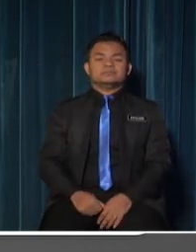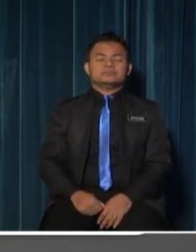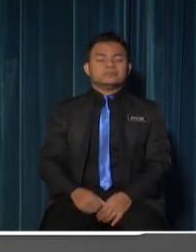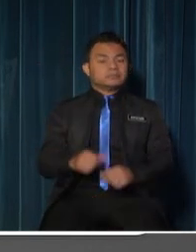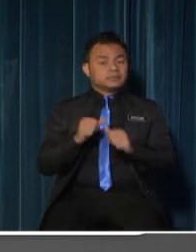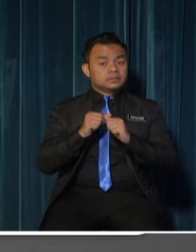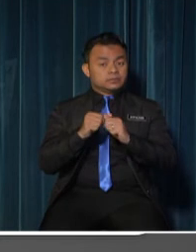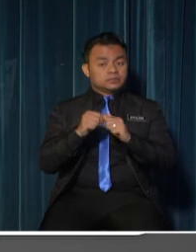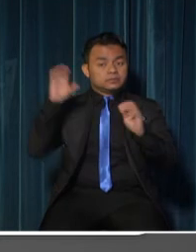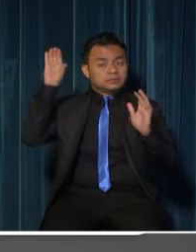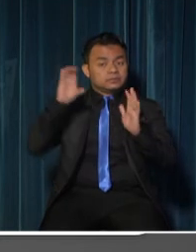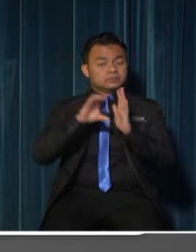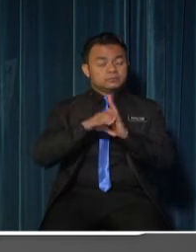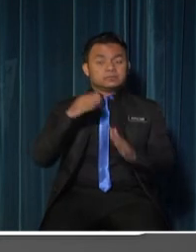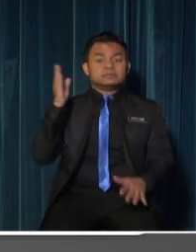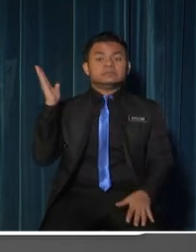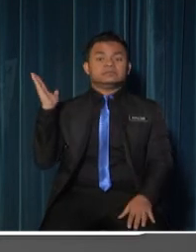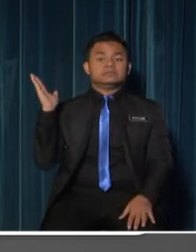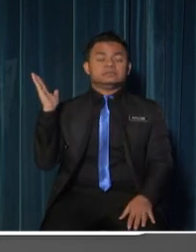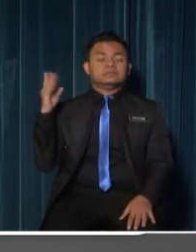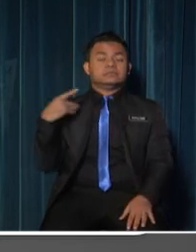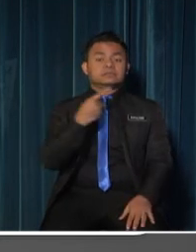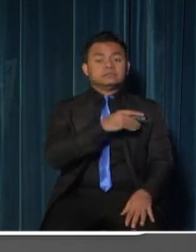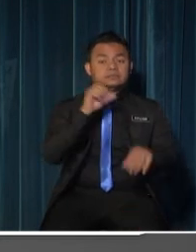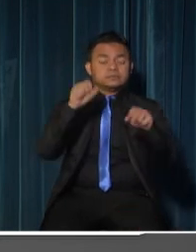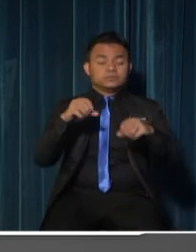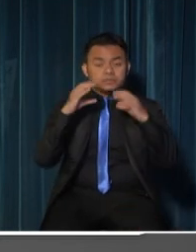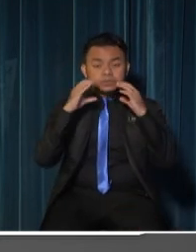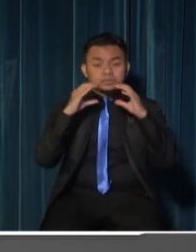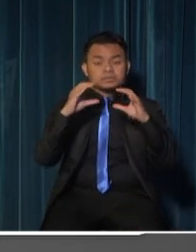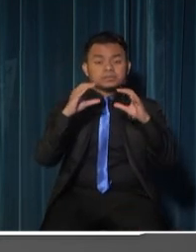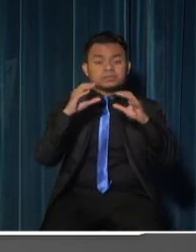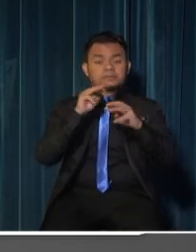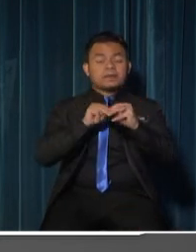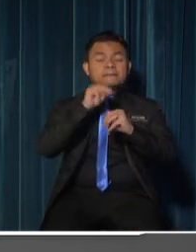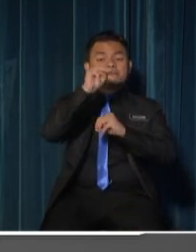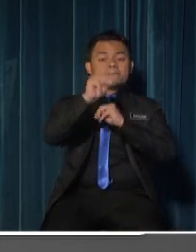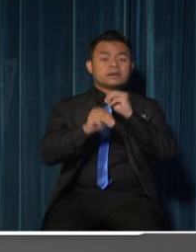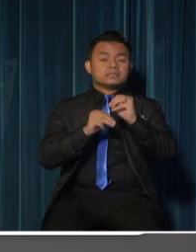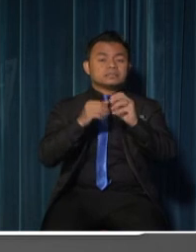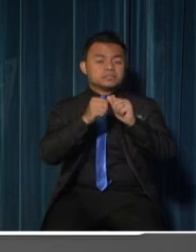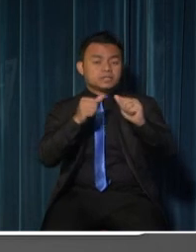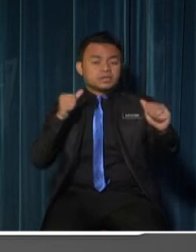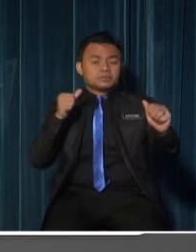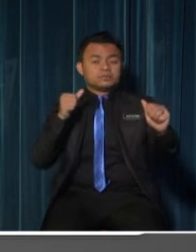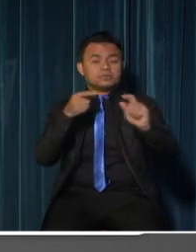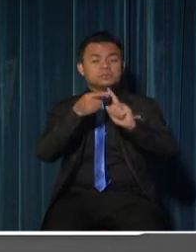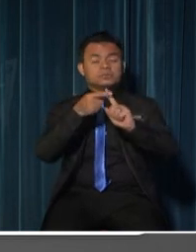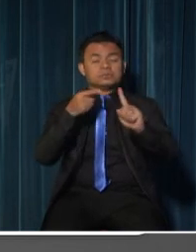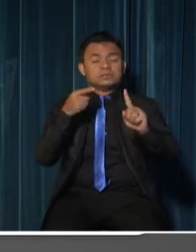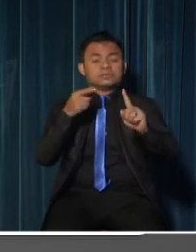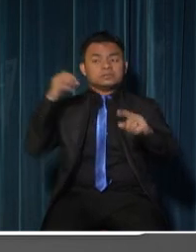According to this picture, we can say that Mars is farther from the sun compared to